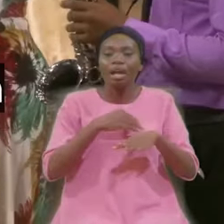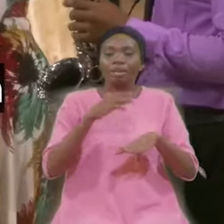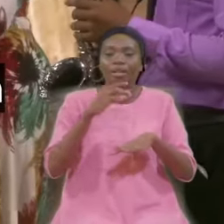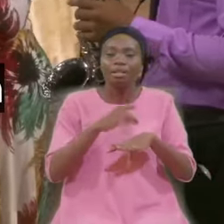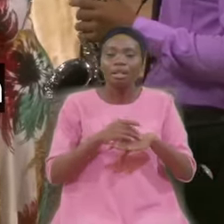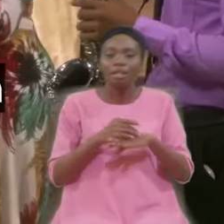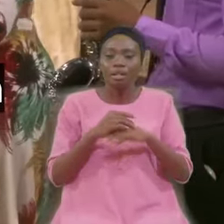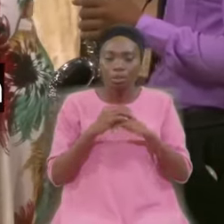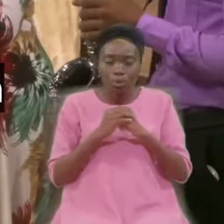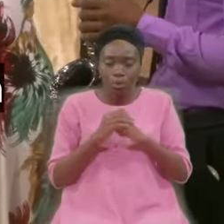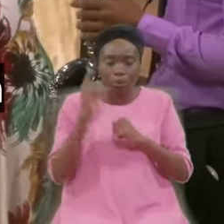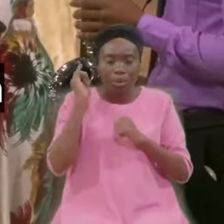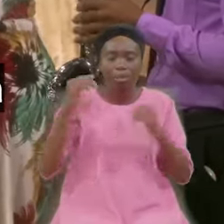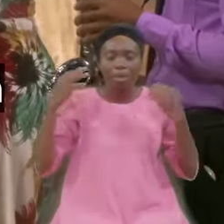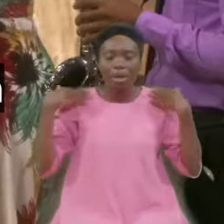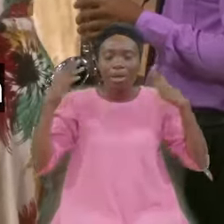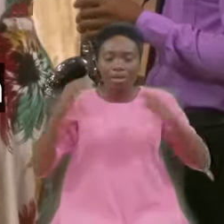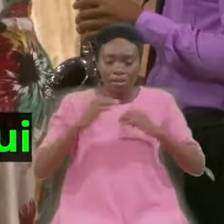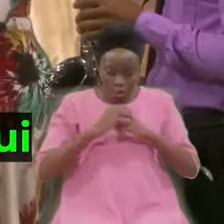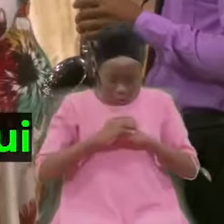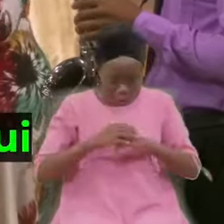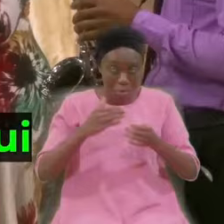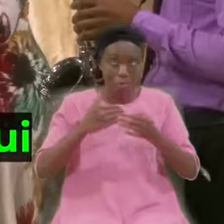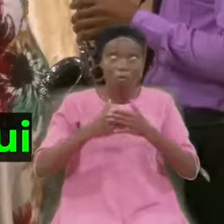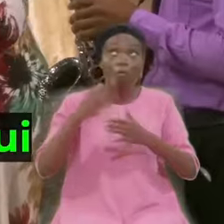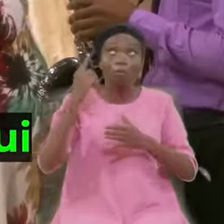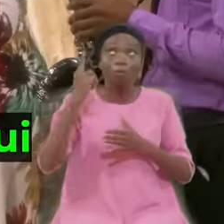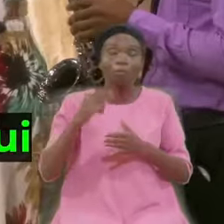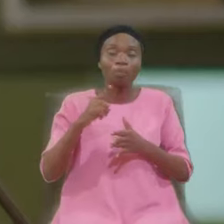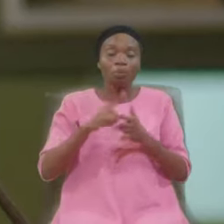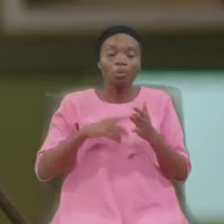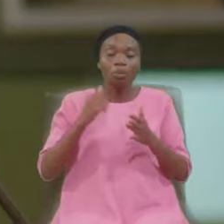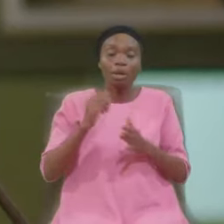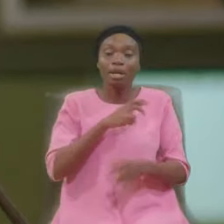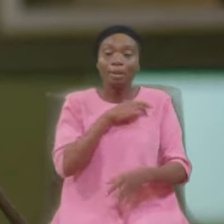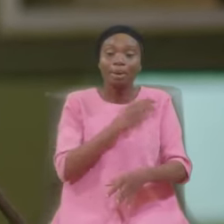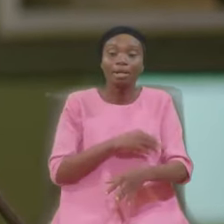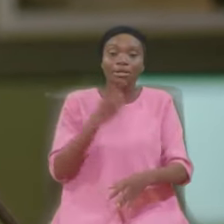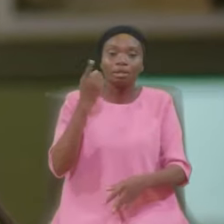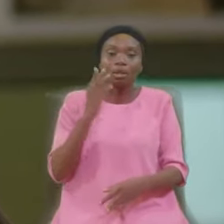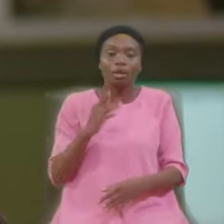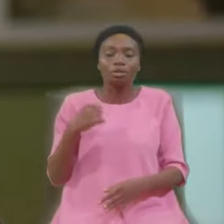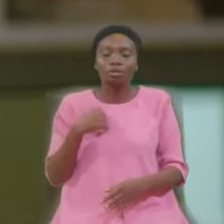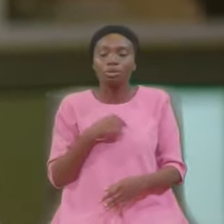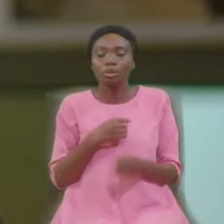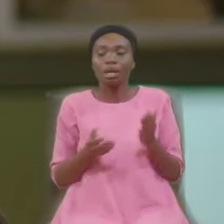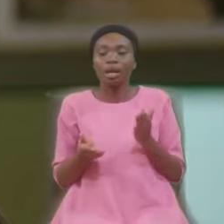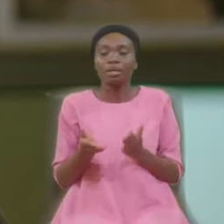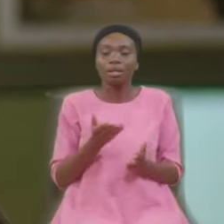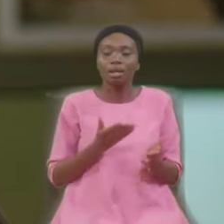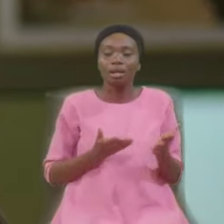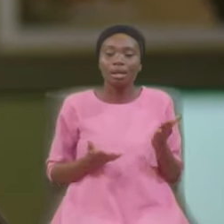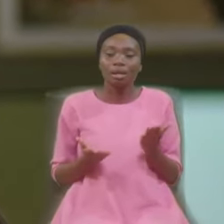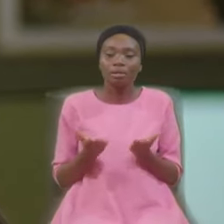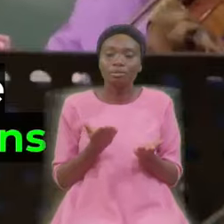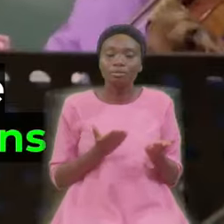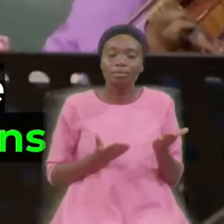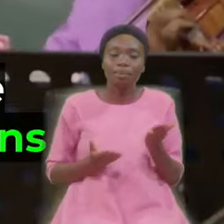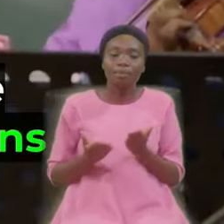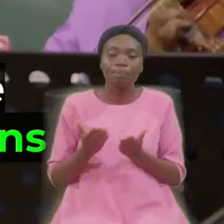Hallelujah! Heaven and earth adore him, angels bow before him. What a mighty God we